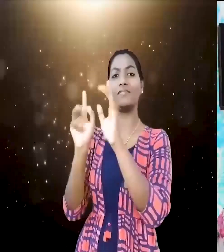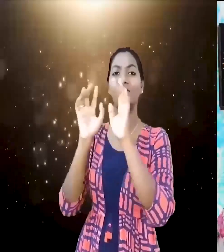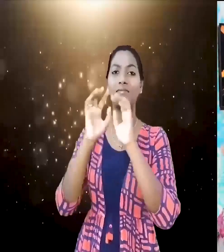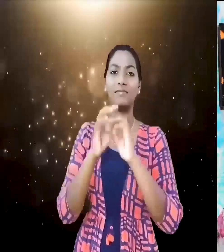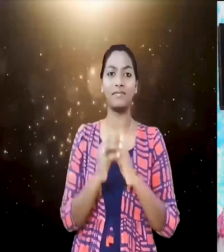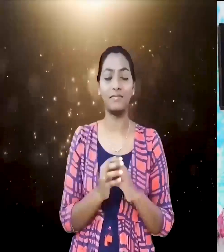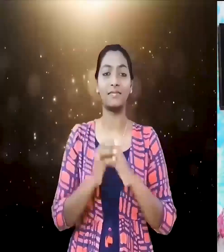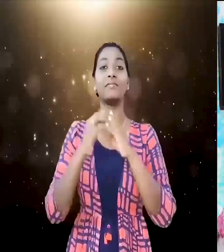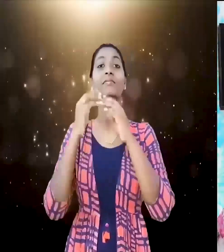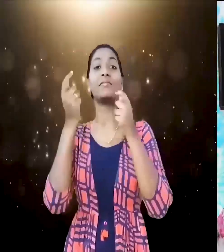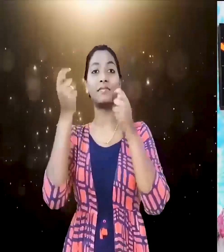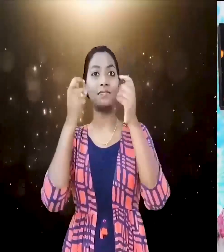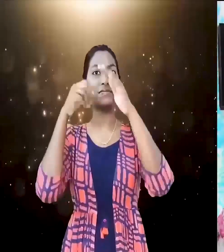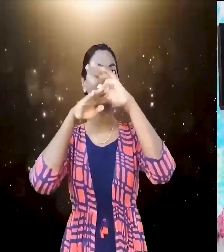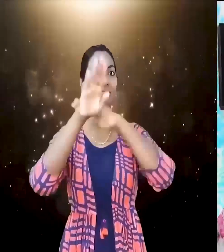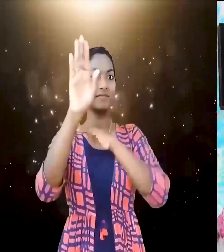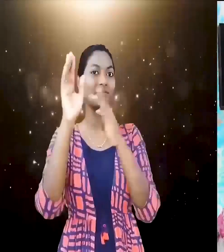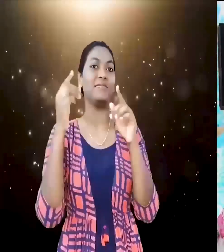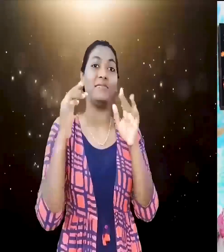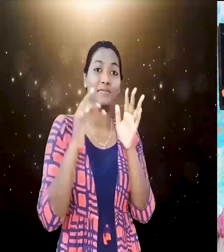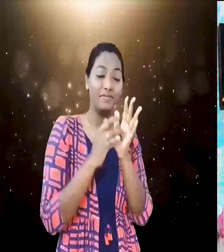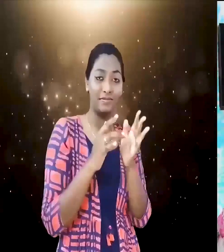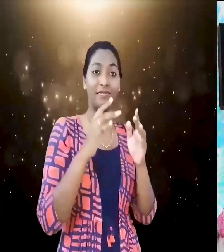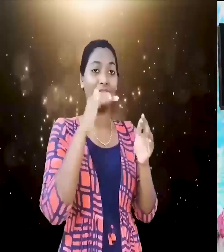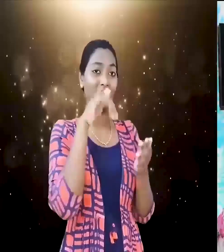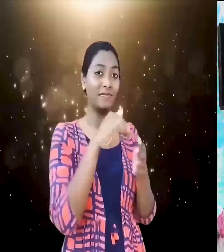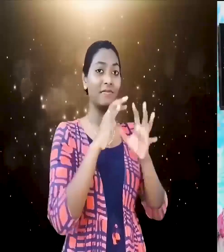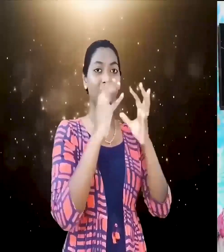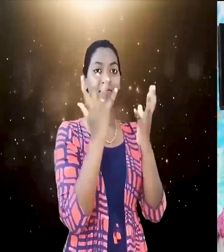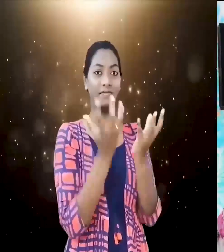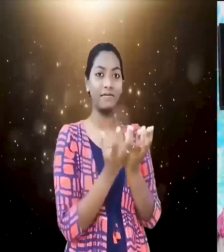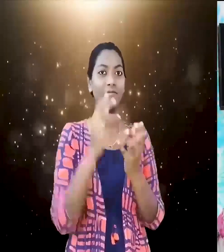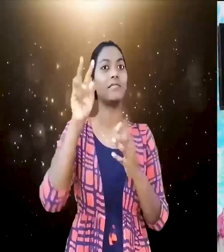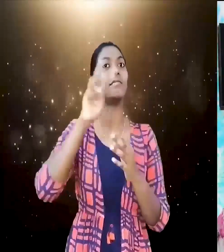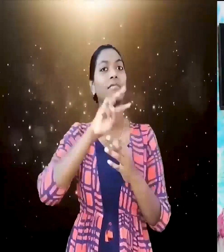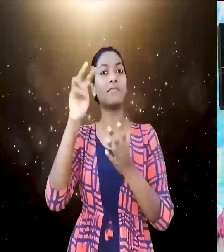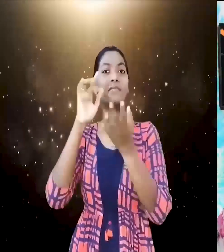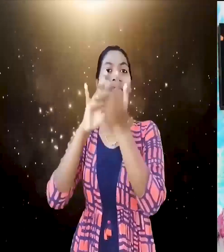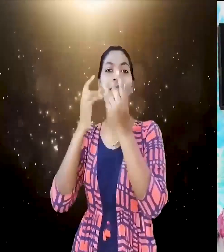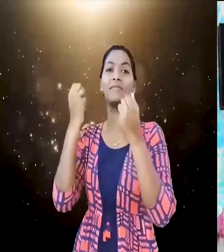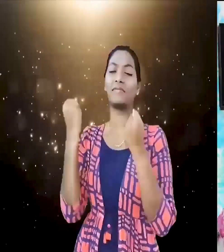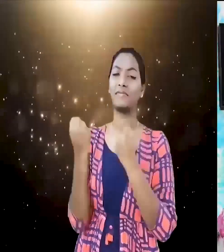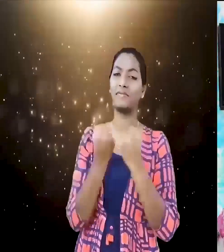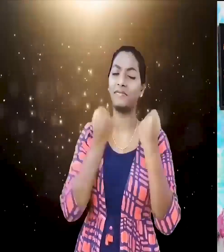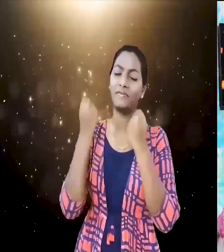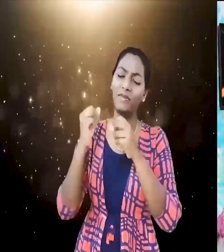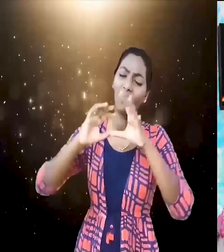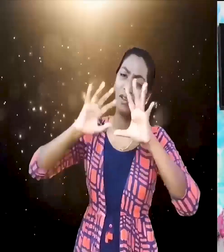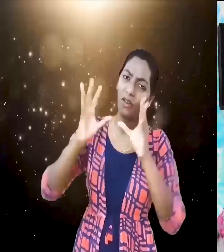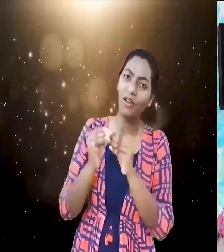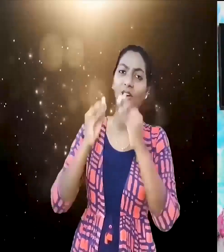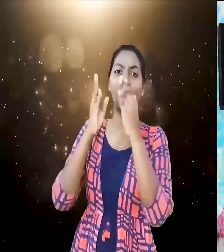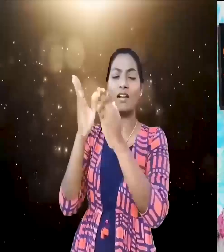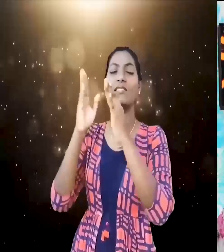what belongs to you, in heaven and the earth, all that belongs to